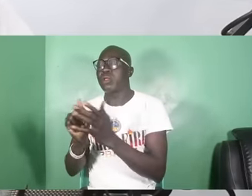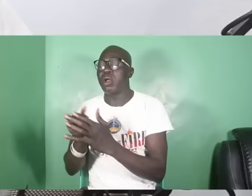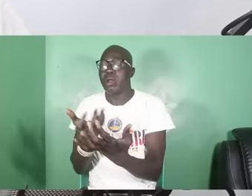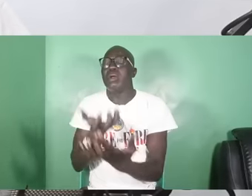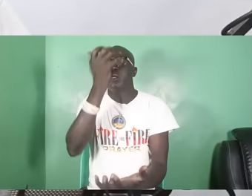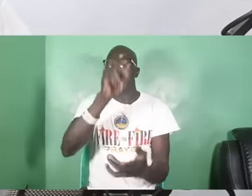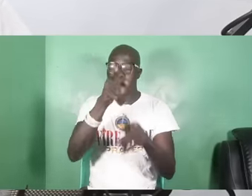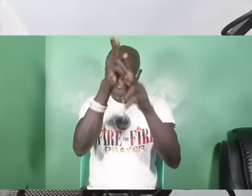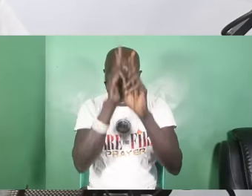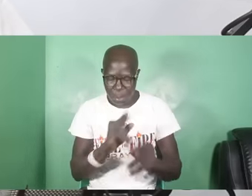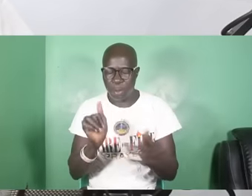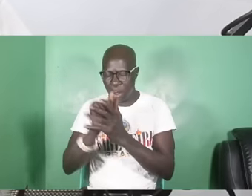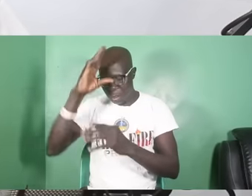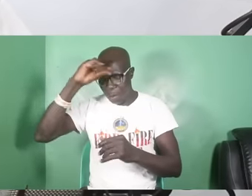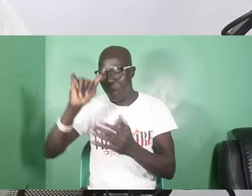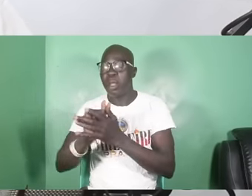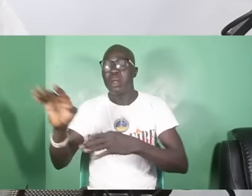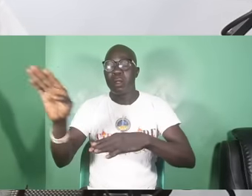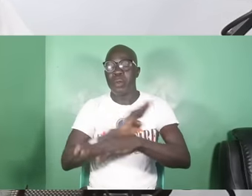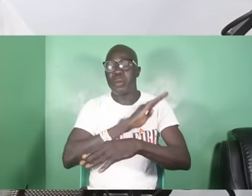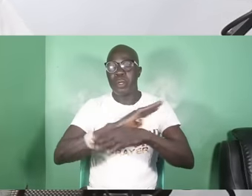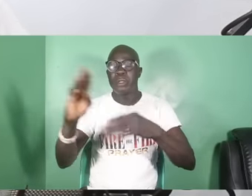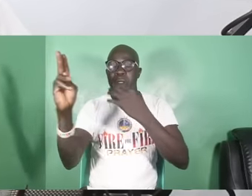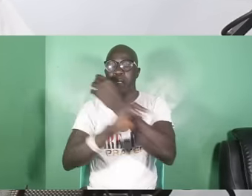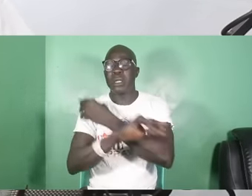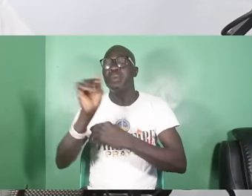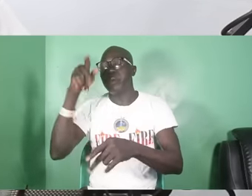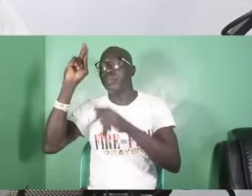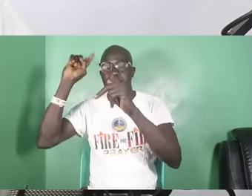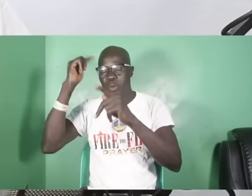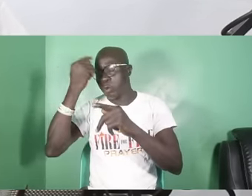all the famous people.